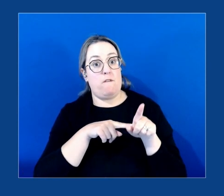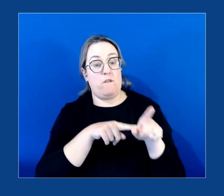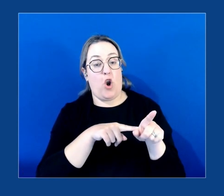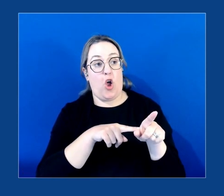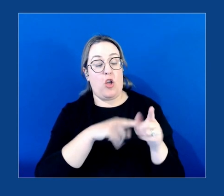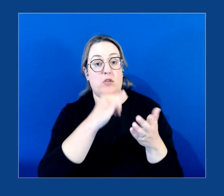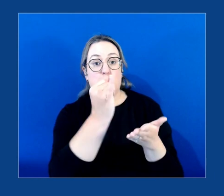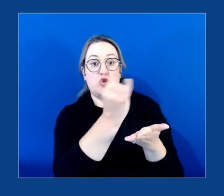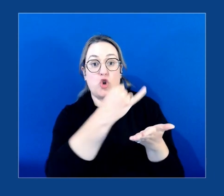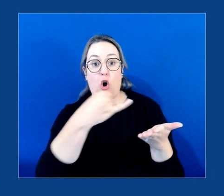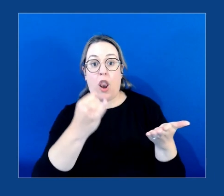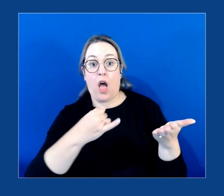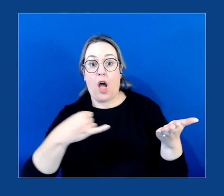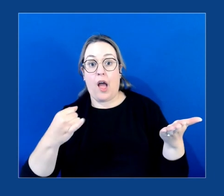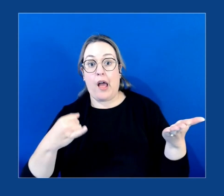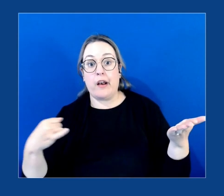Yeah.